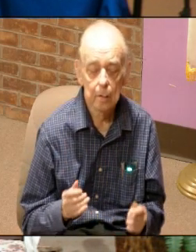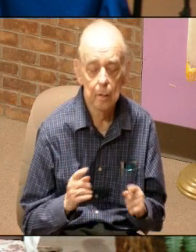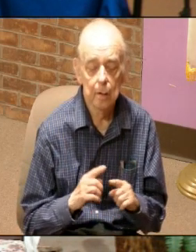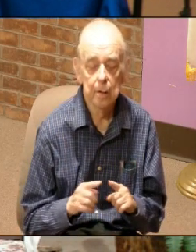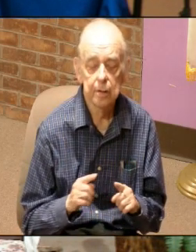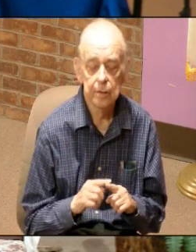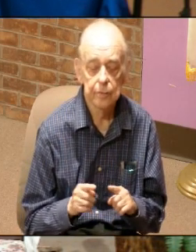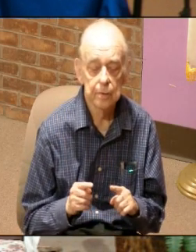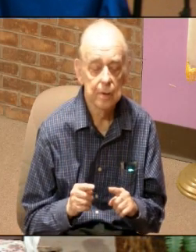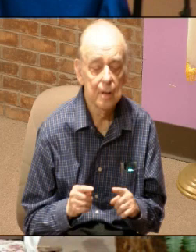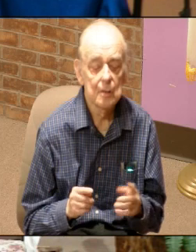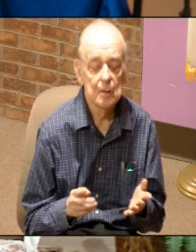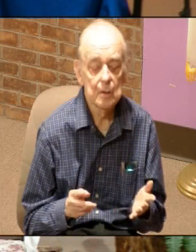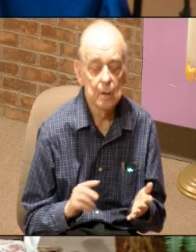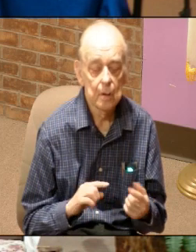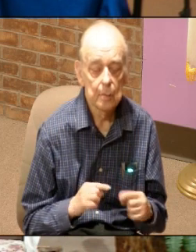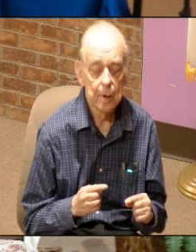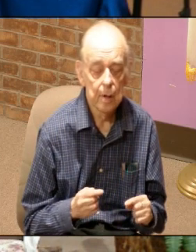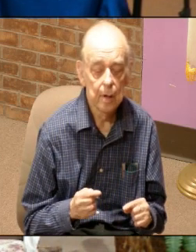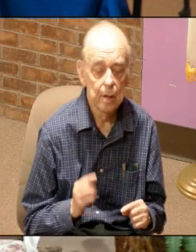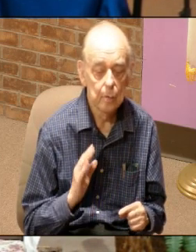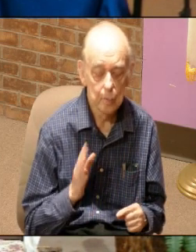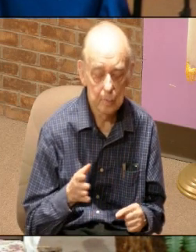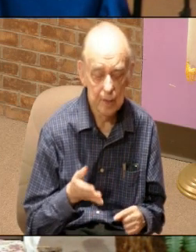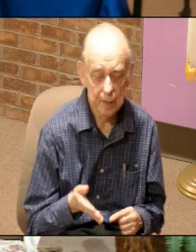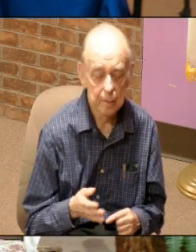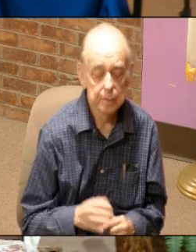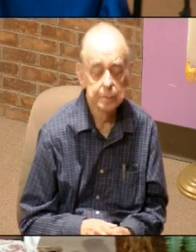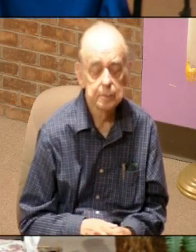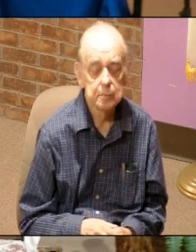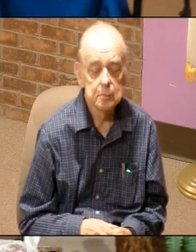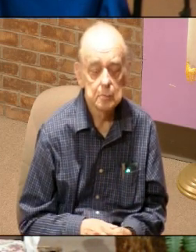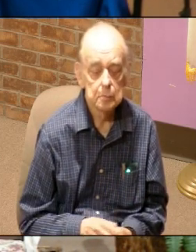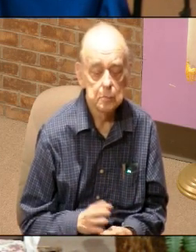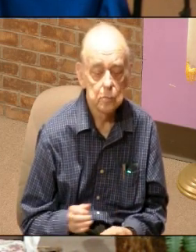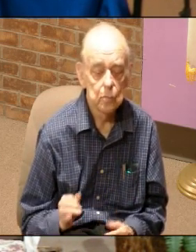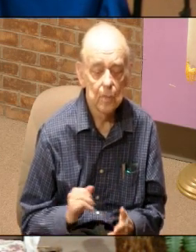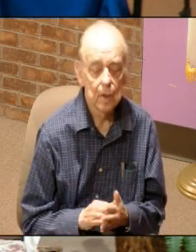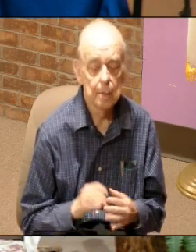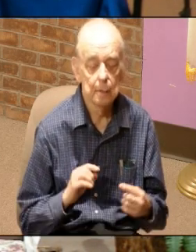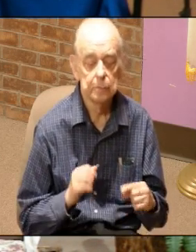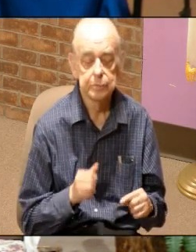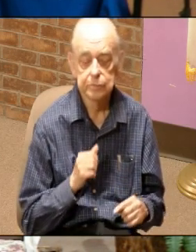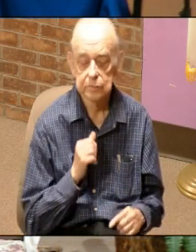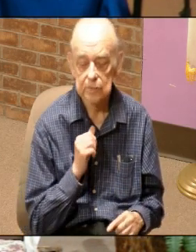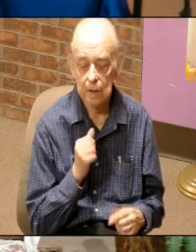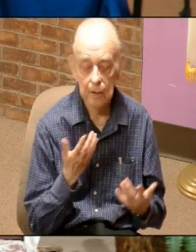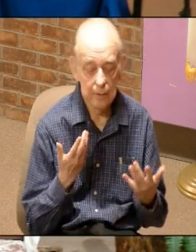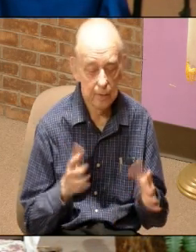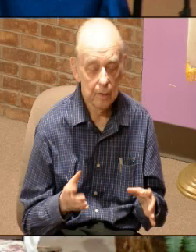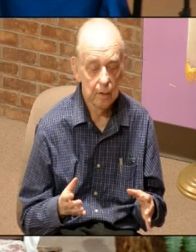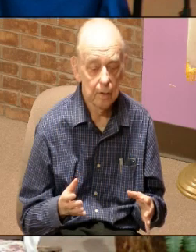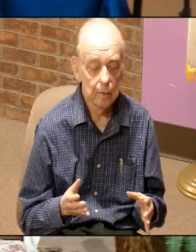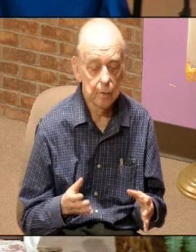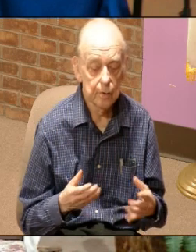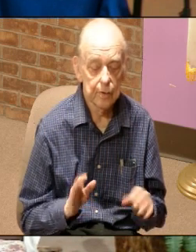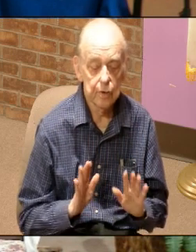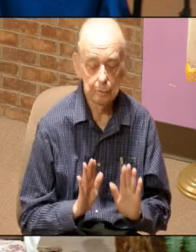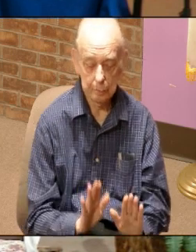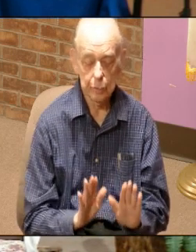types of pain that is going to be there. and that that pain is not over when you're done pushing.